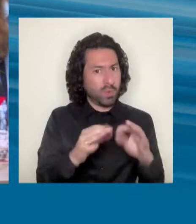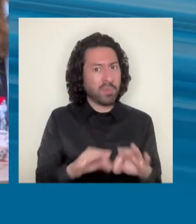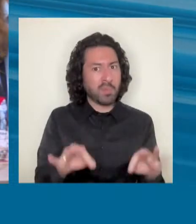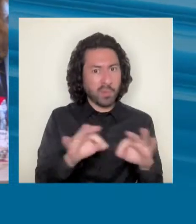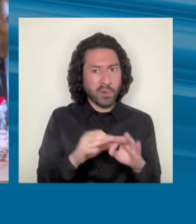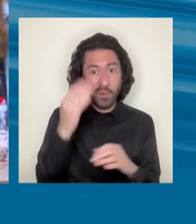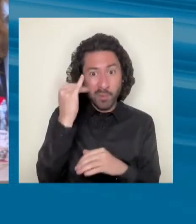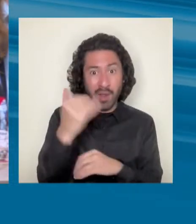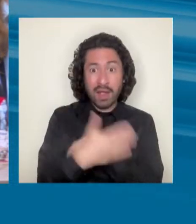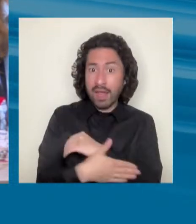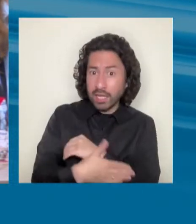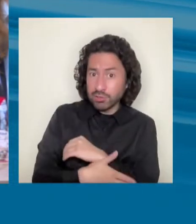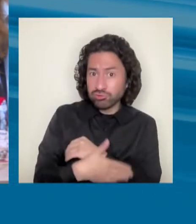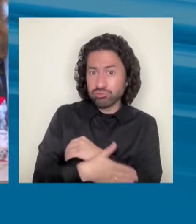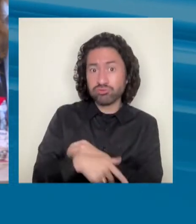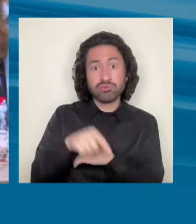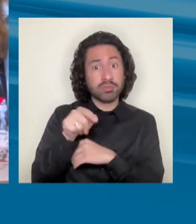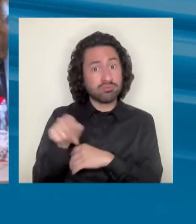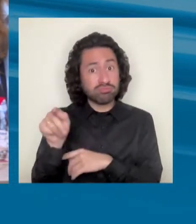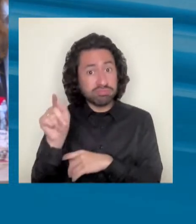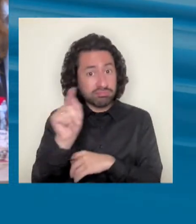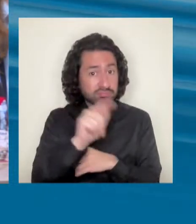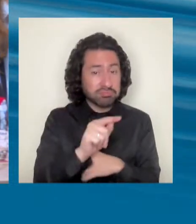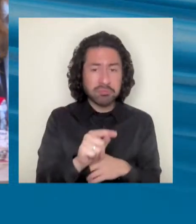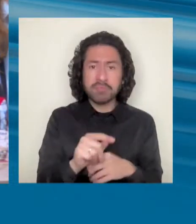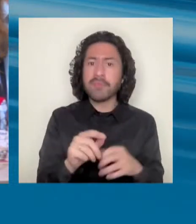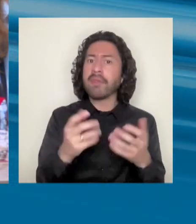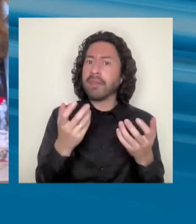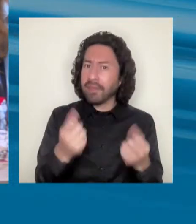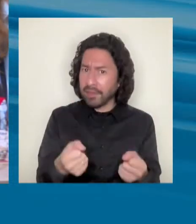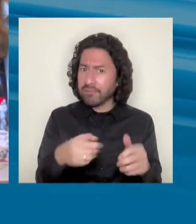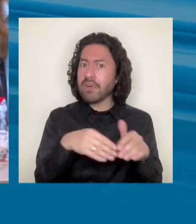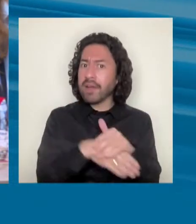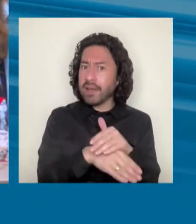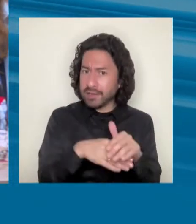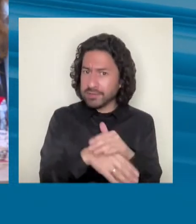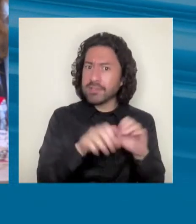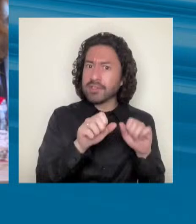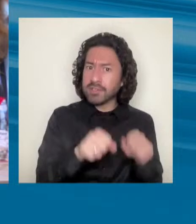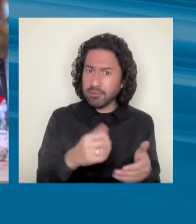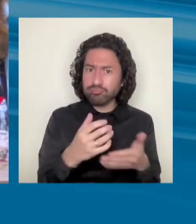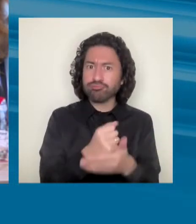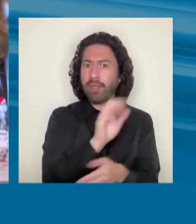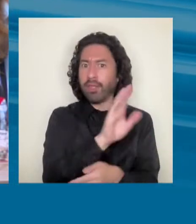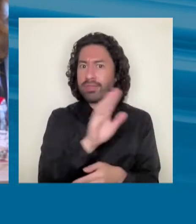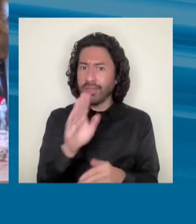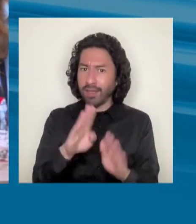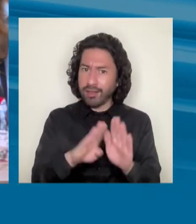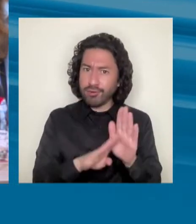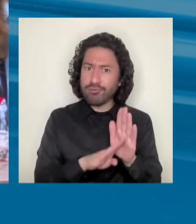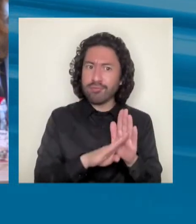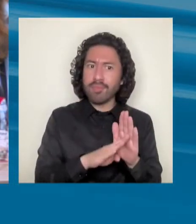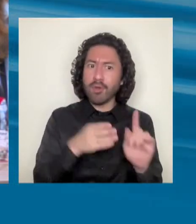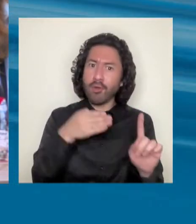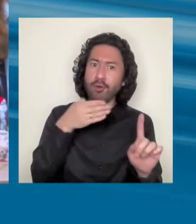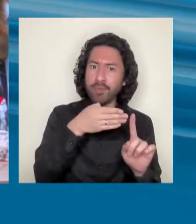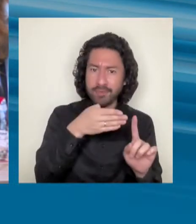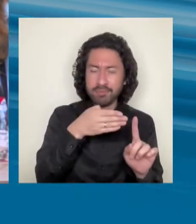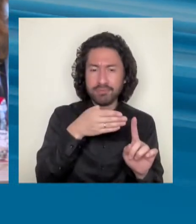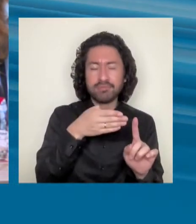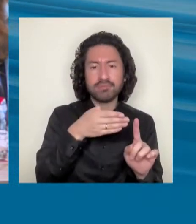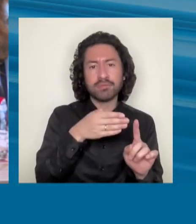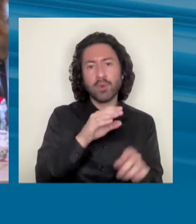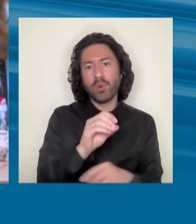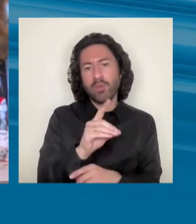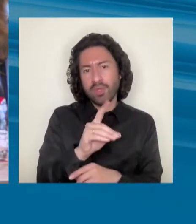promoting economic growth, sustainability, and social equity. ECLAC's extensive research on economic and